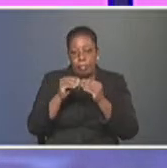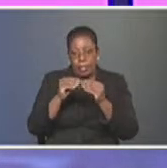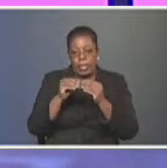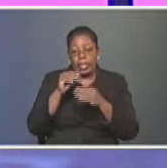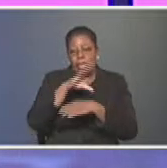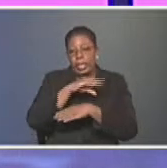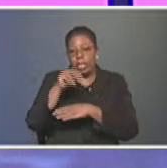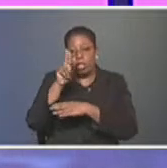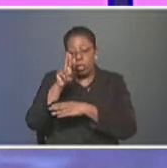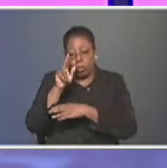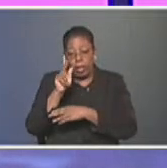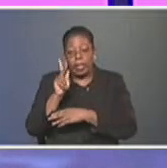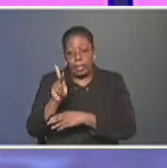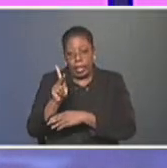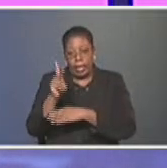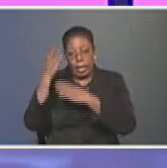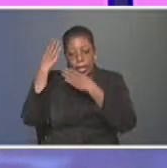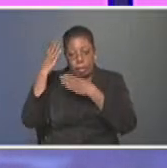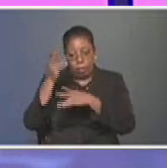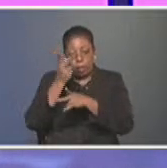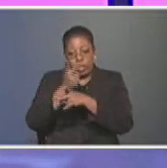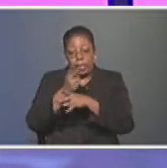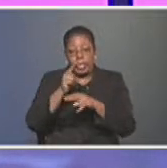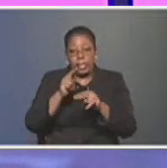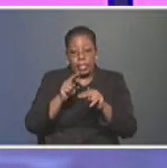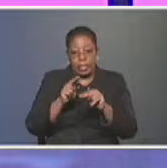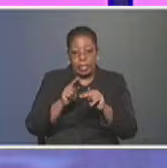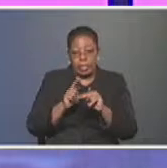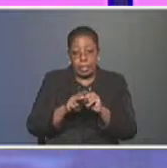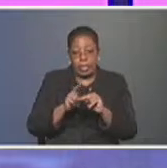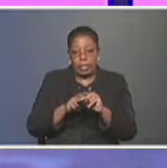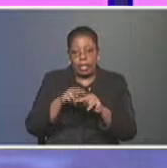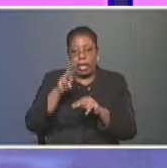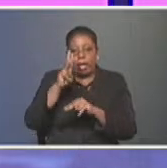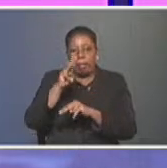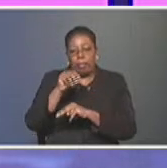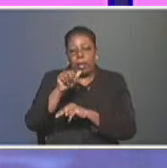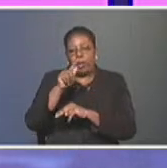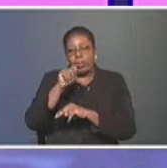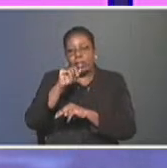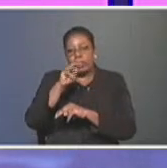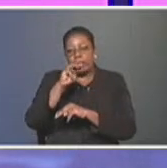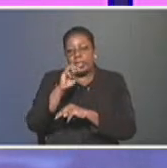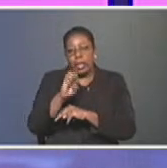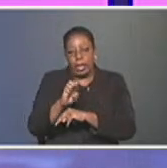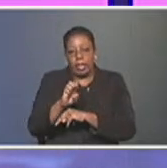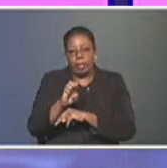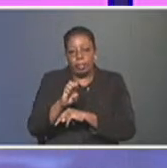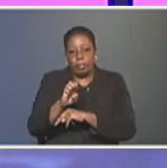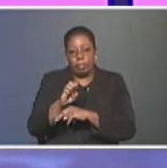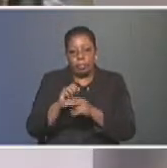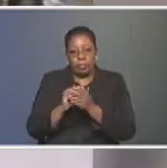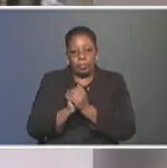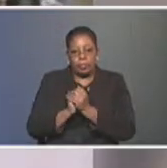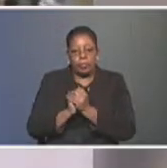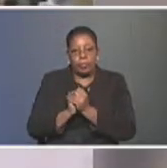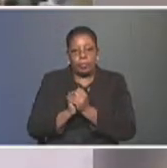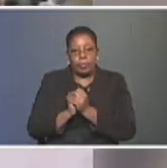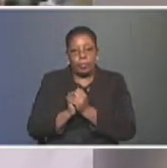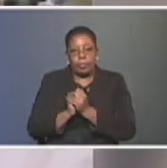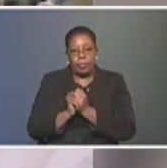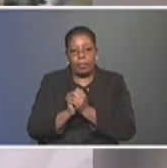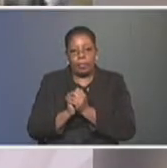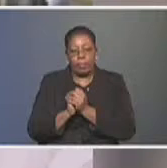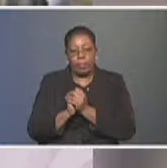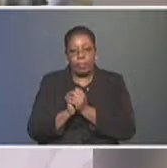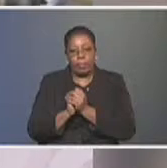Kingdom as the Bahamas seeks to secure a seat on the International Maritime Organization Council. But I'm stopping in London